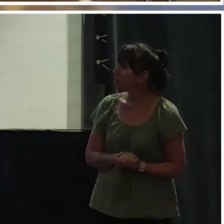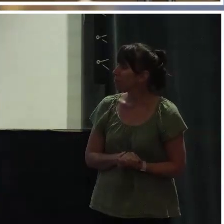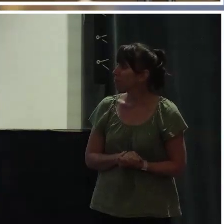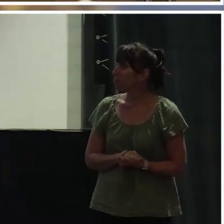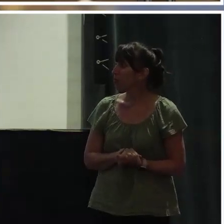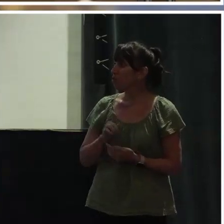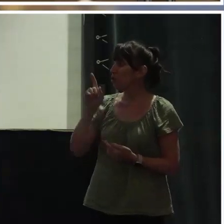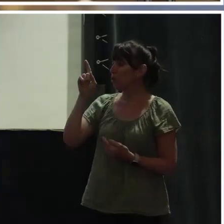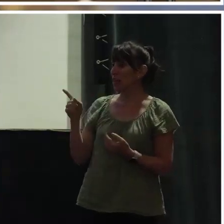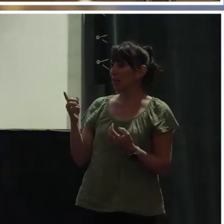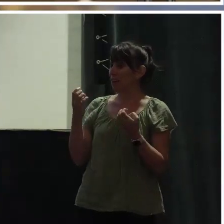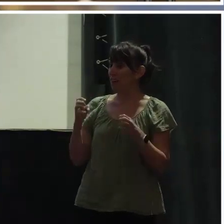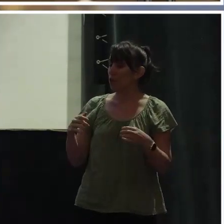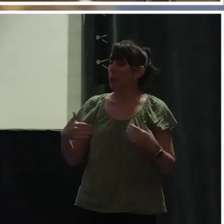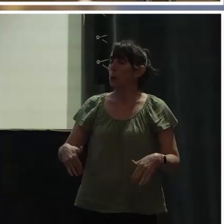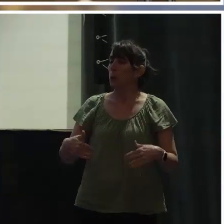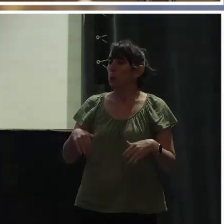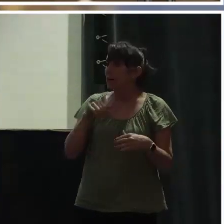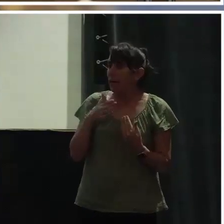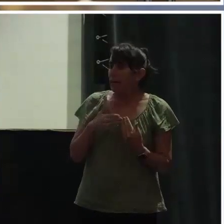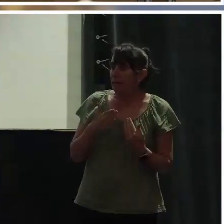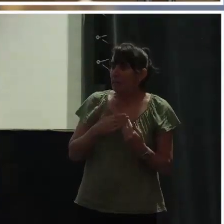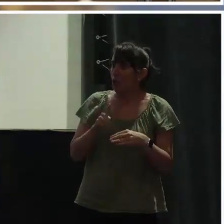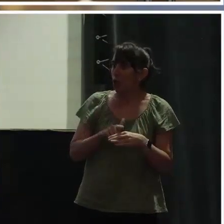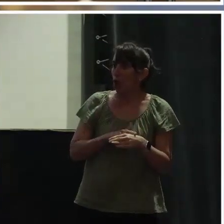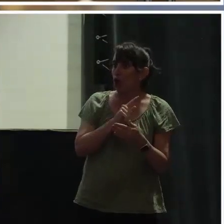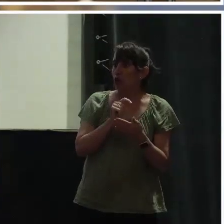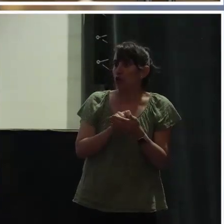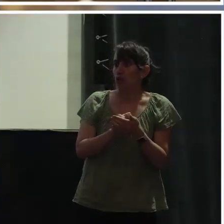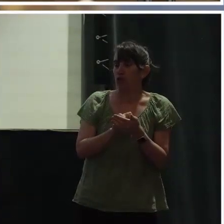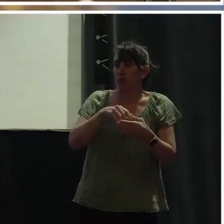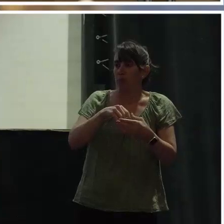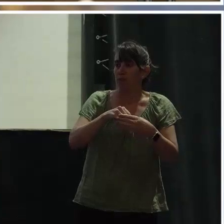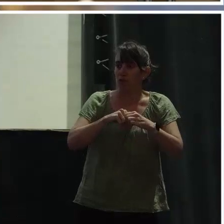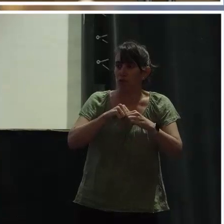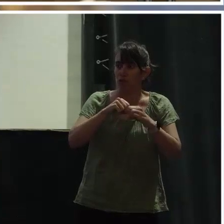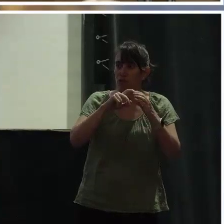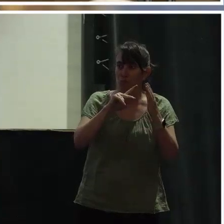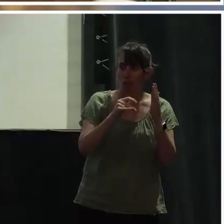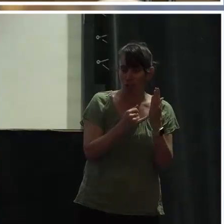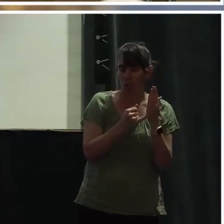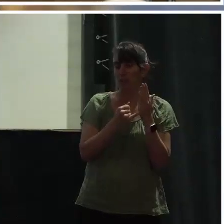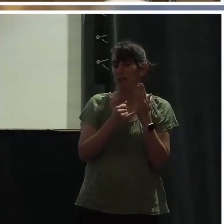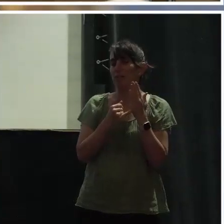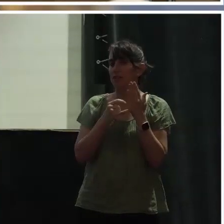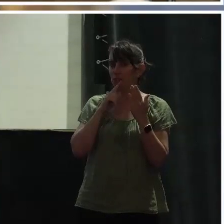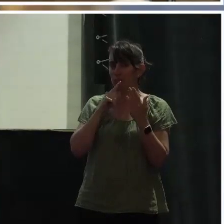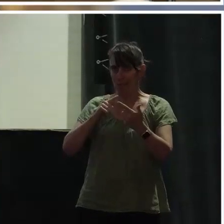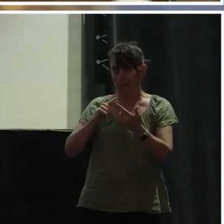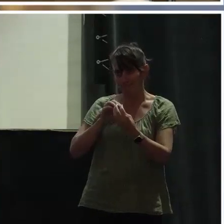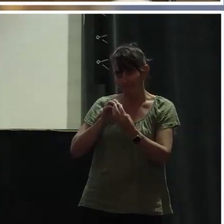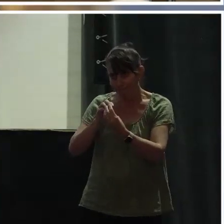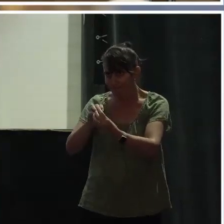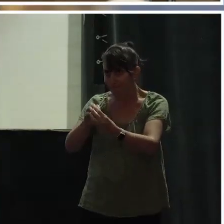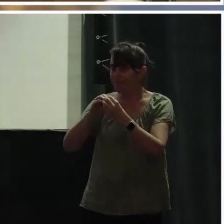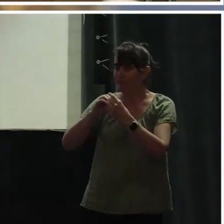These efforts are not easy. They are long-term infrastructure projects. They involve, real back and forth. There's no